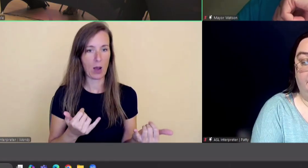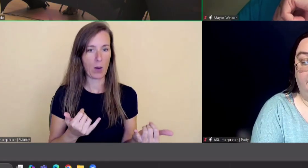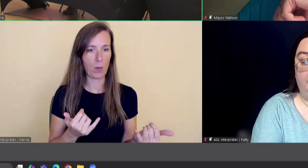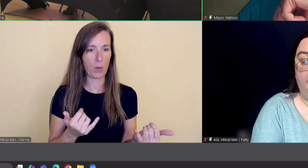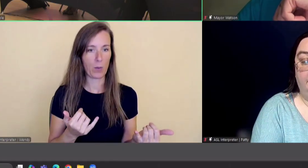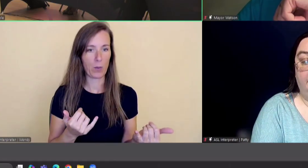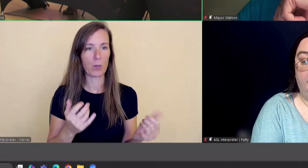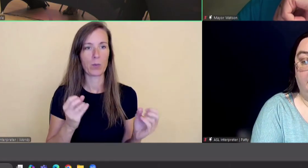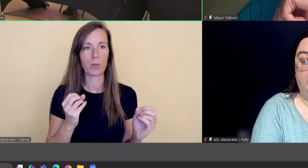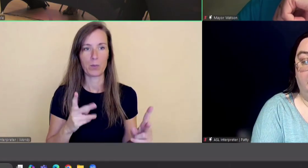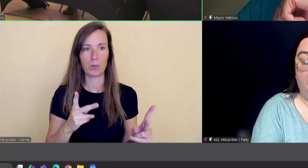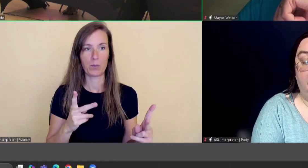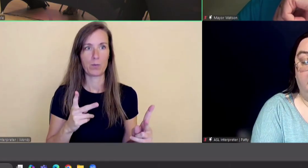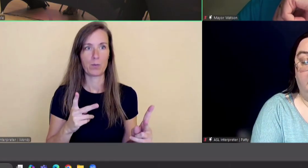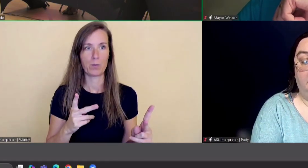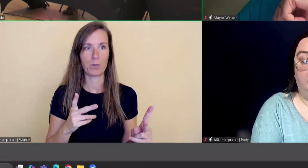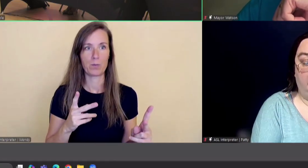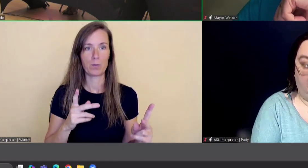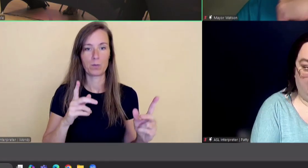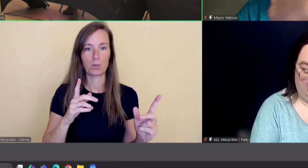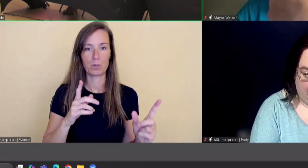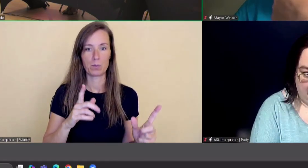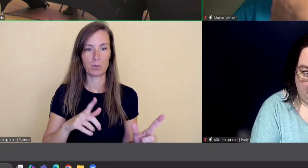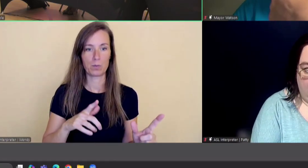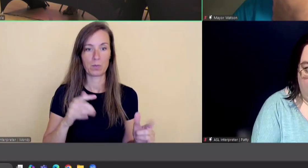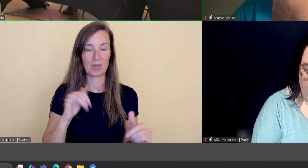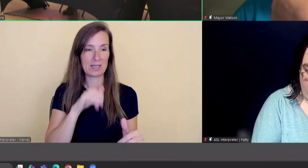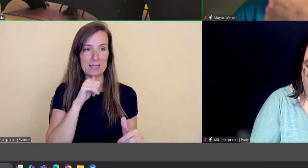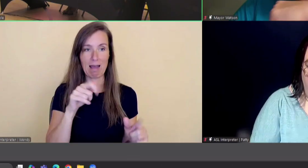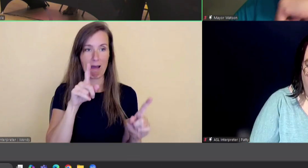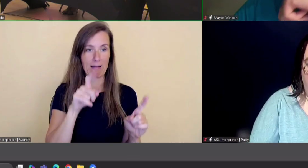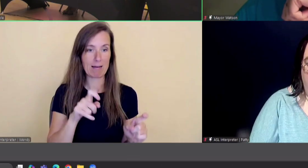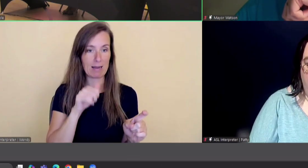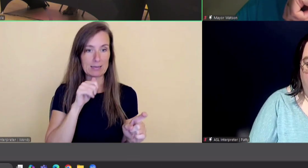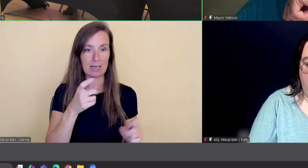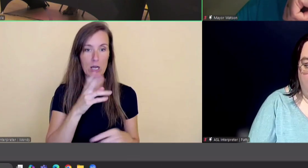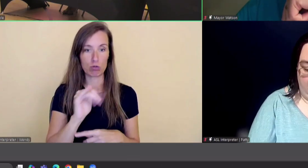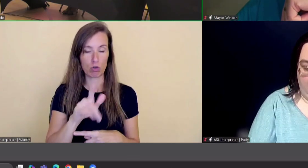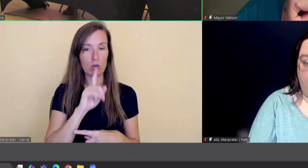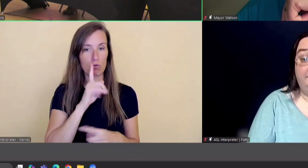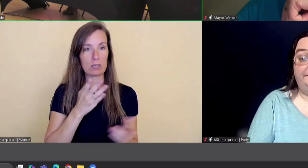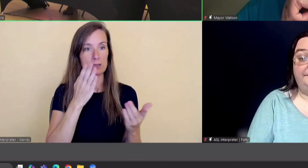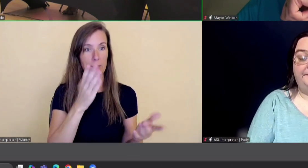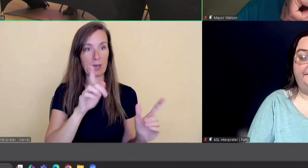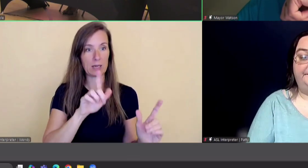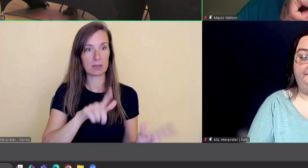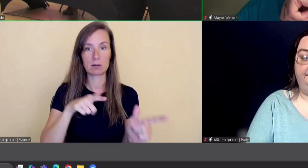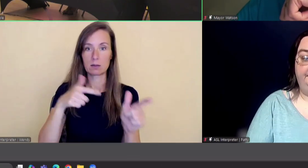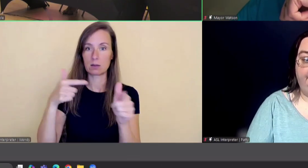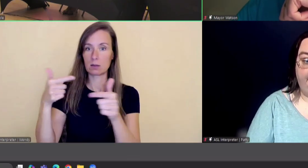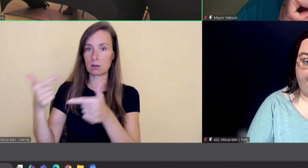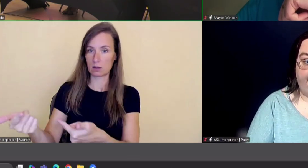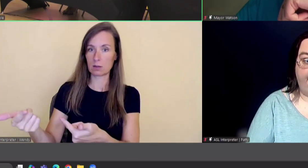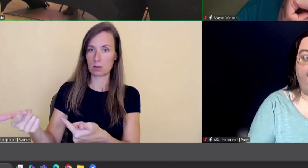this is it? This is not a test? This is not a drill? It's actually been submitted? It has been submitted.